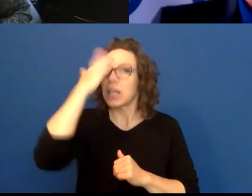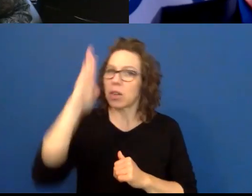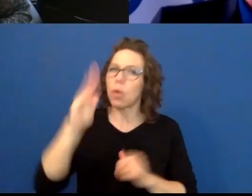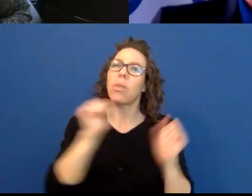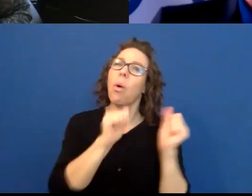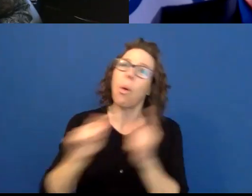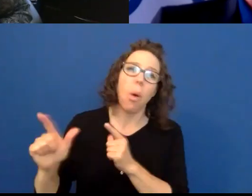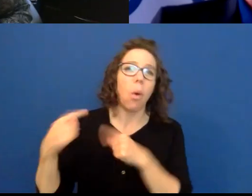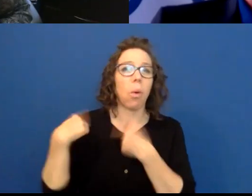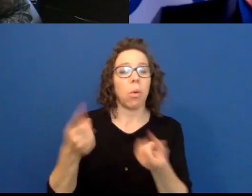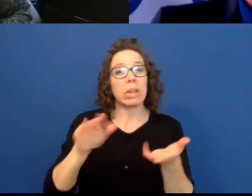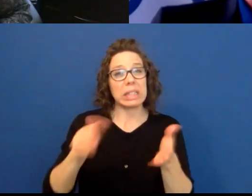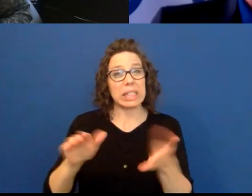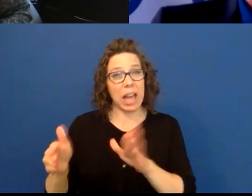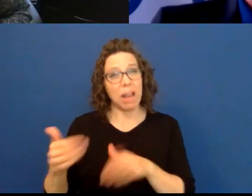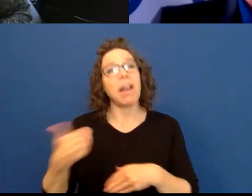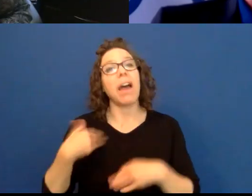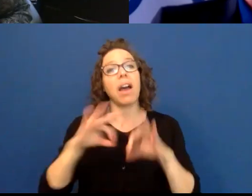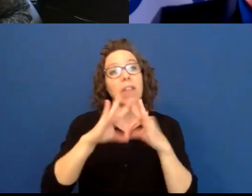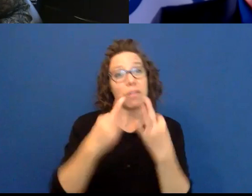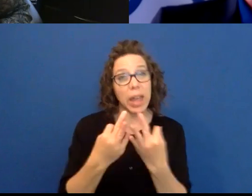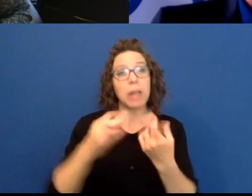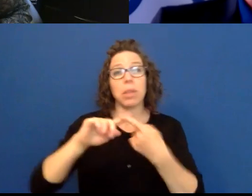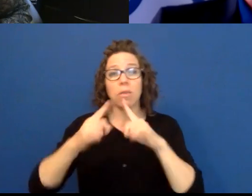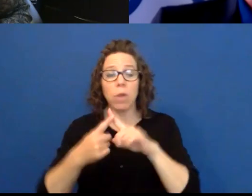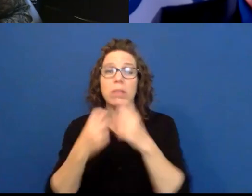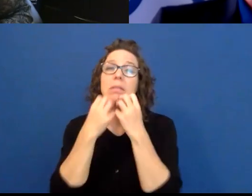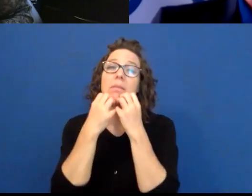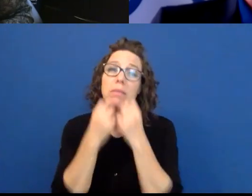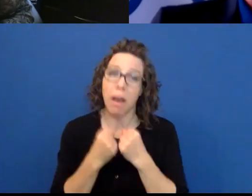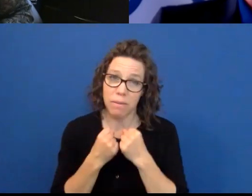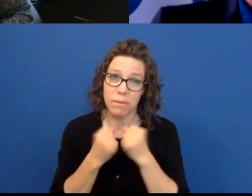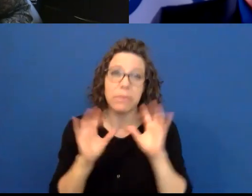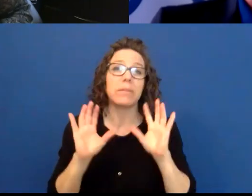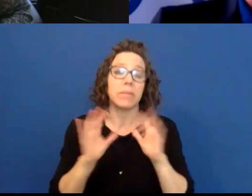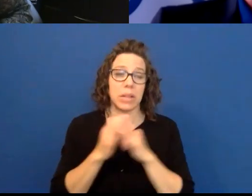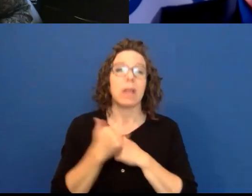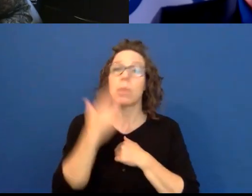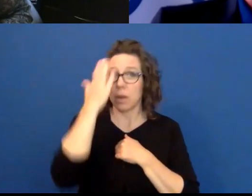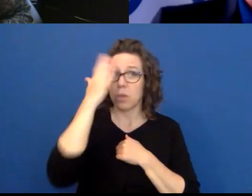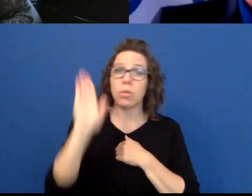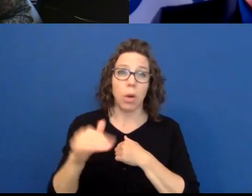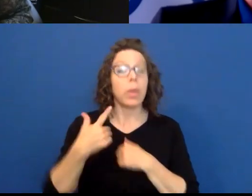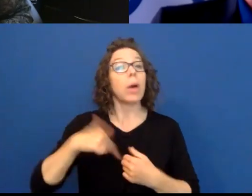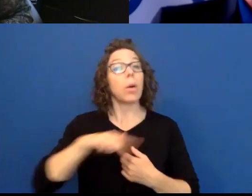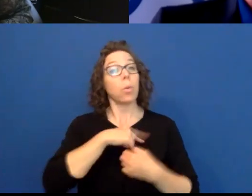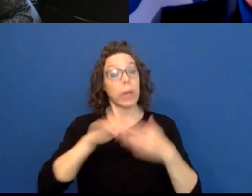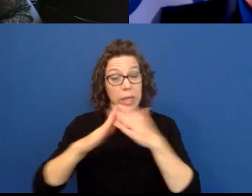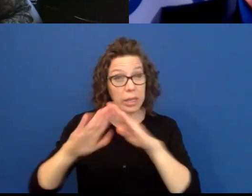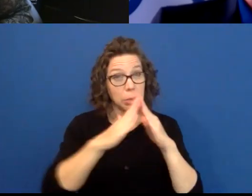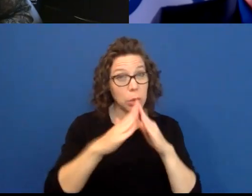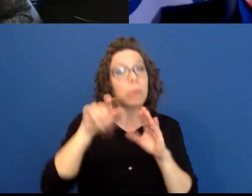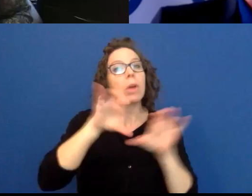died have family and friends, and they are loved ones of those family and friends. And we as a community must do our